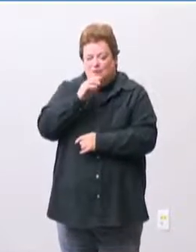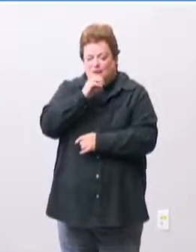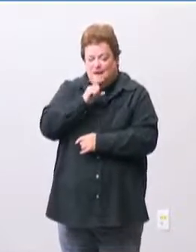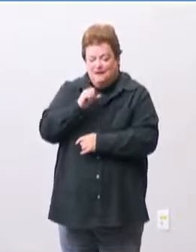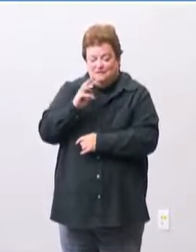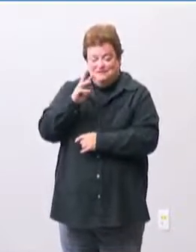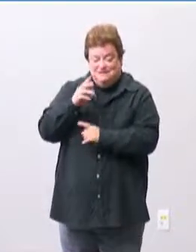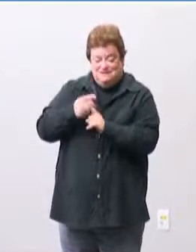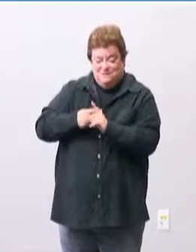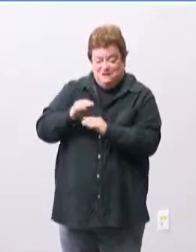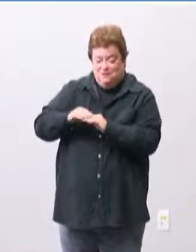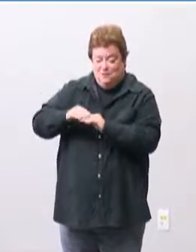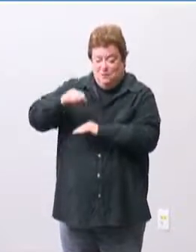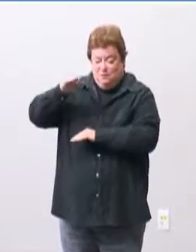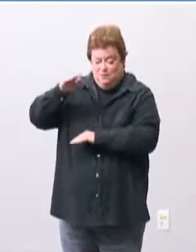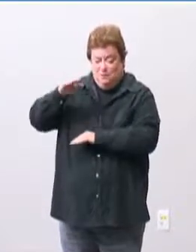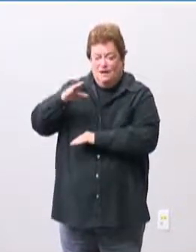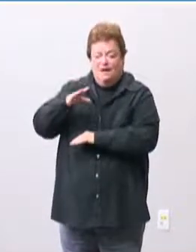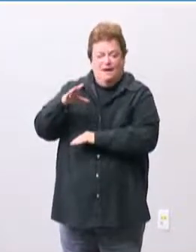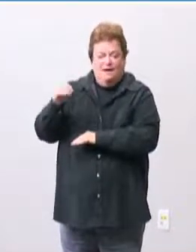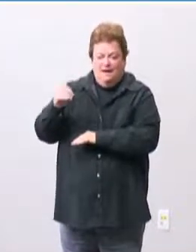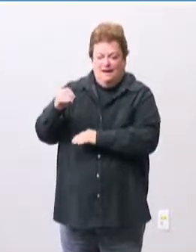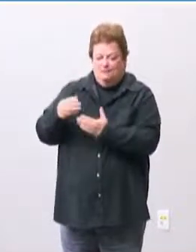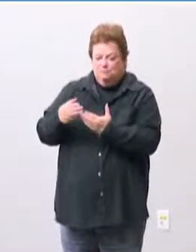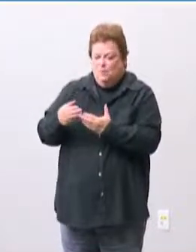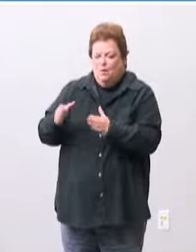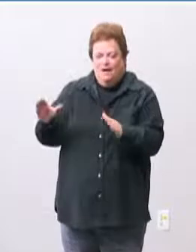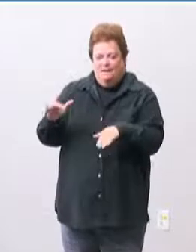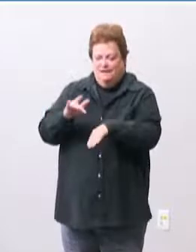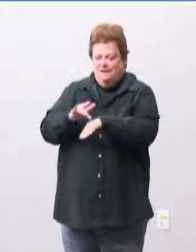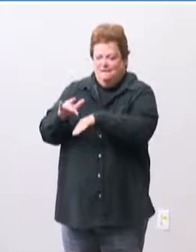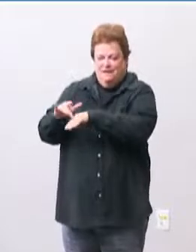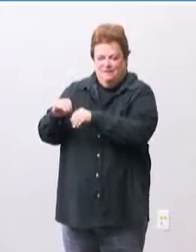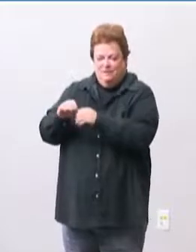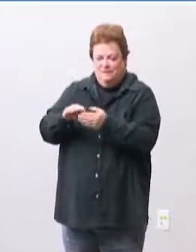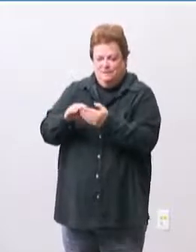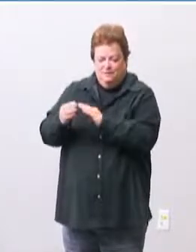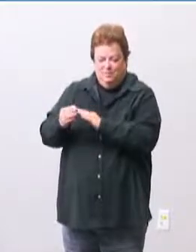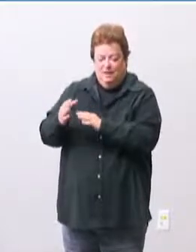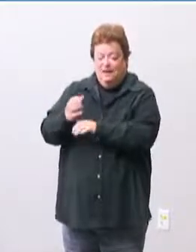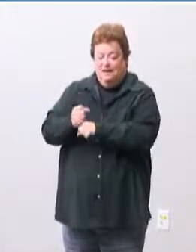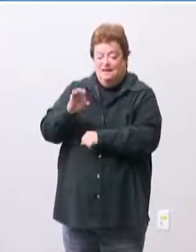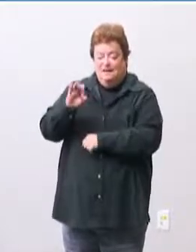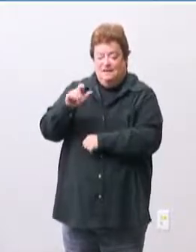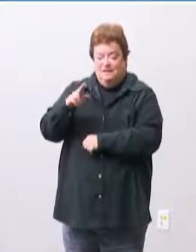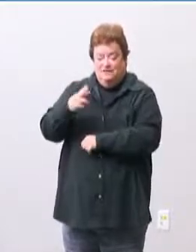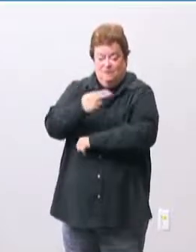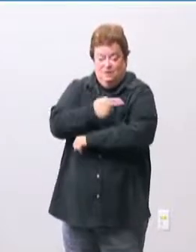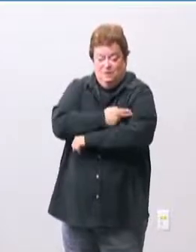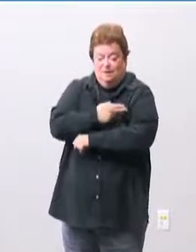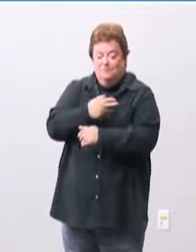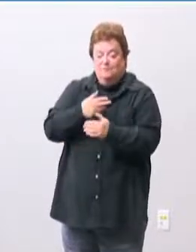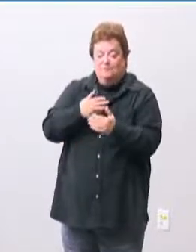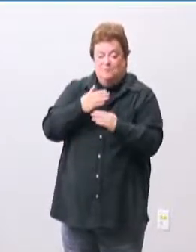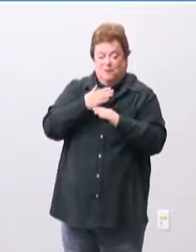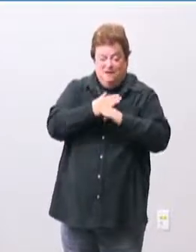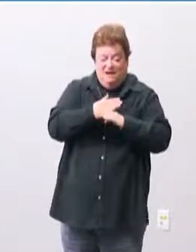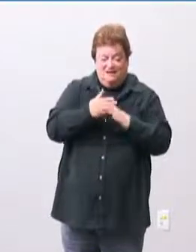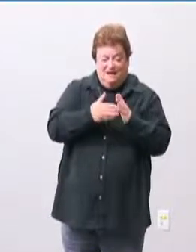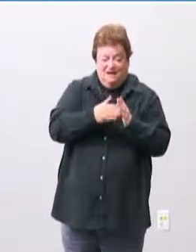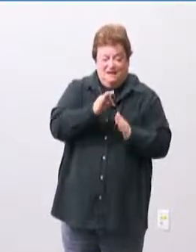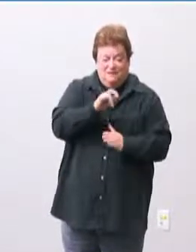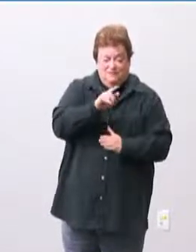older and is widely available in our community. Getting flu vaccine provides protection from the virus and